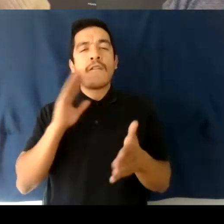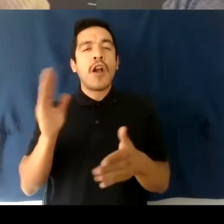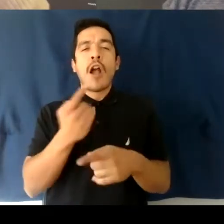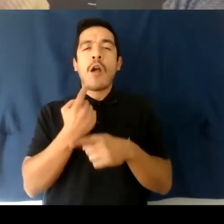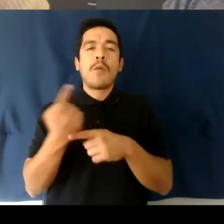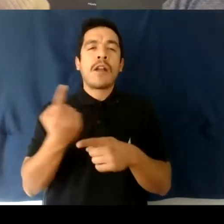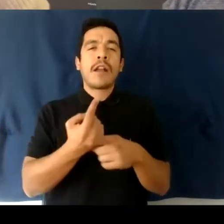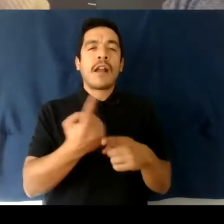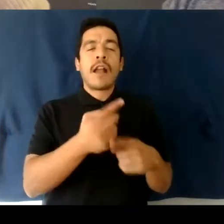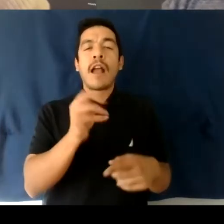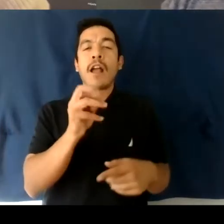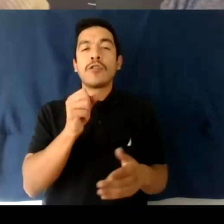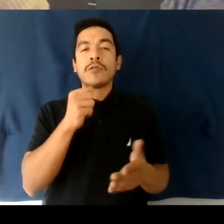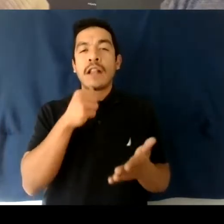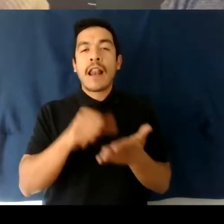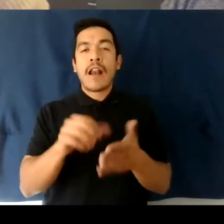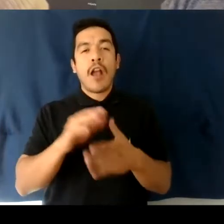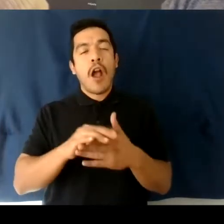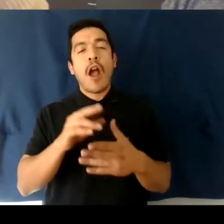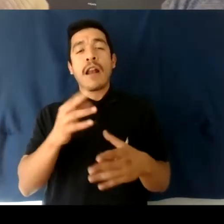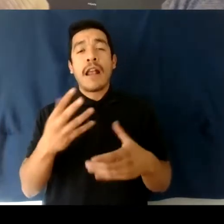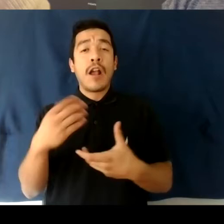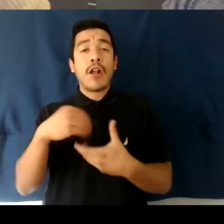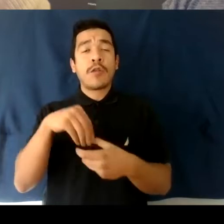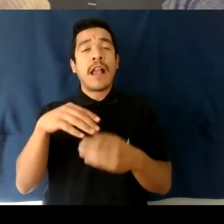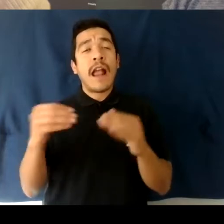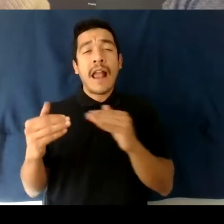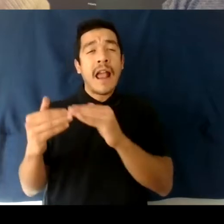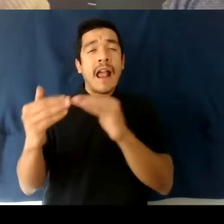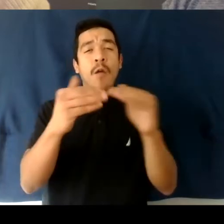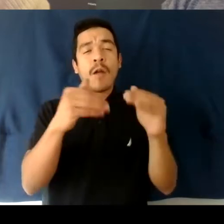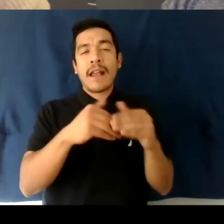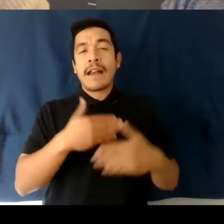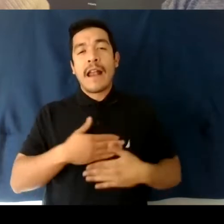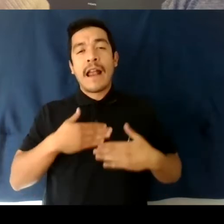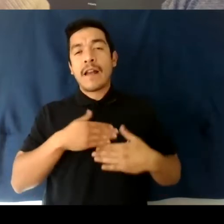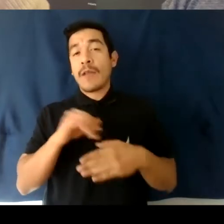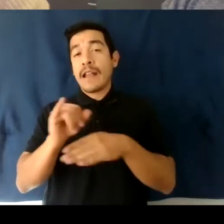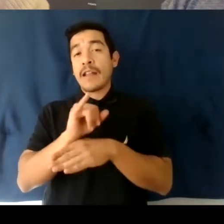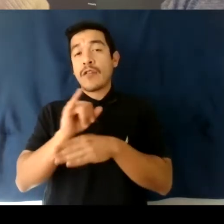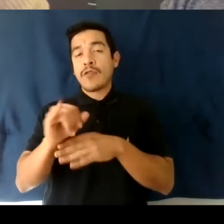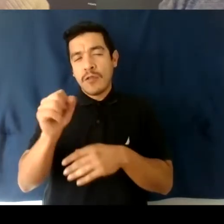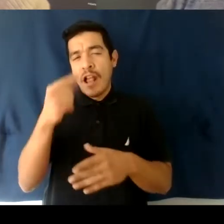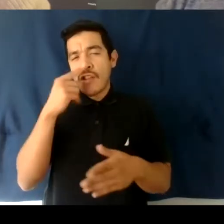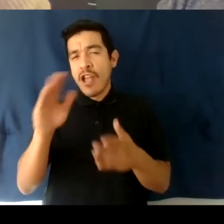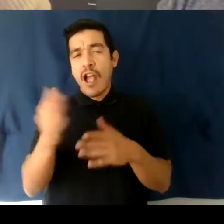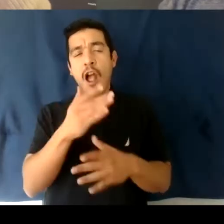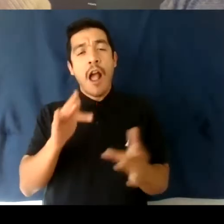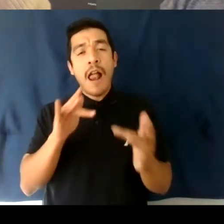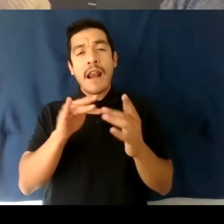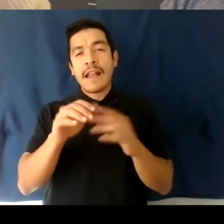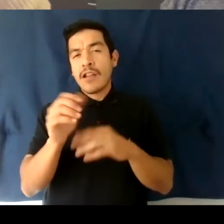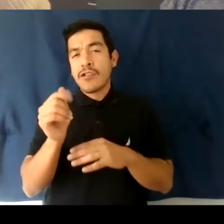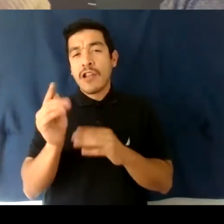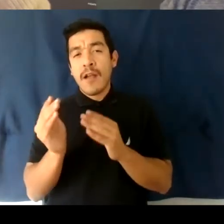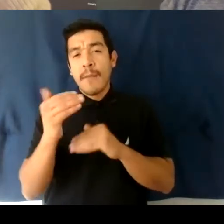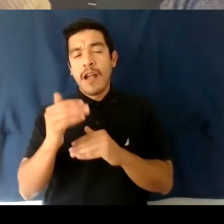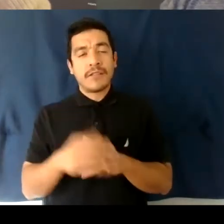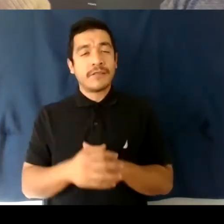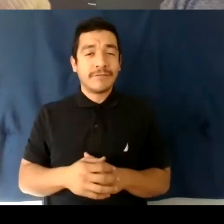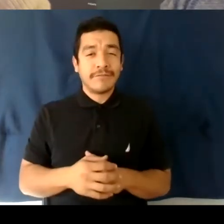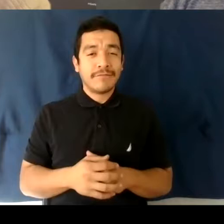disability, inclusion, and equity in the entertainment industry. You can check out the link in the chat box to do so. And